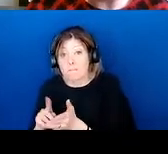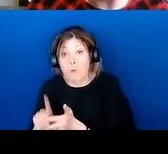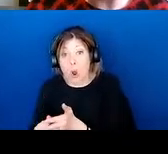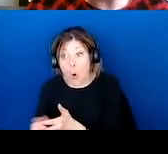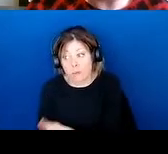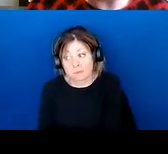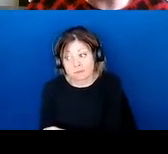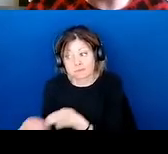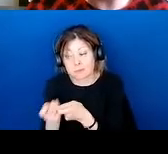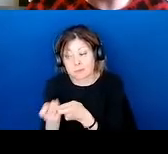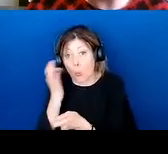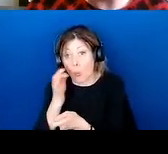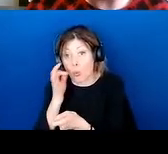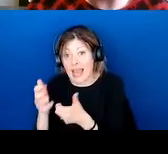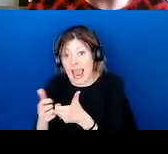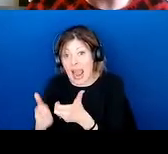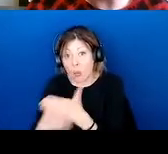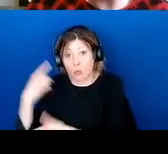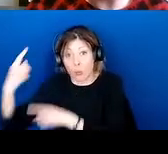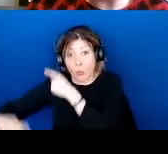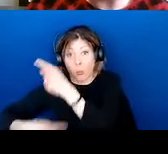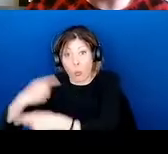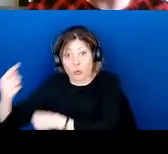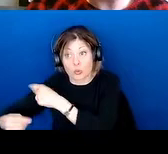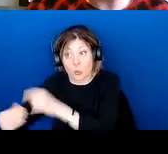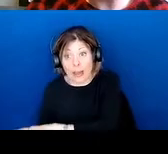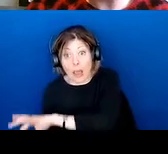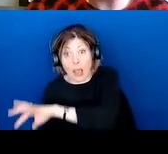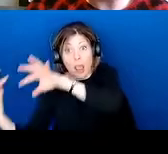to flow through the lake, then return to the river.